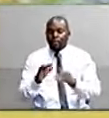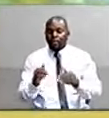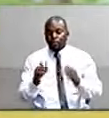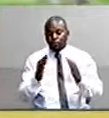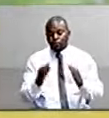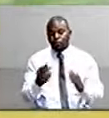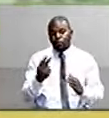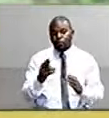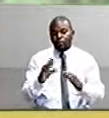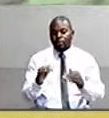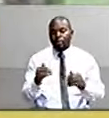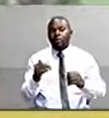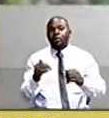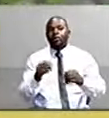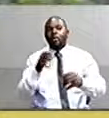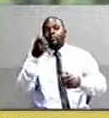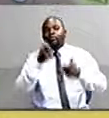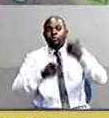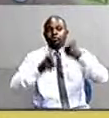seasons where harvesting is